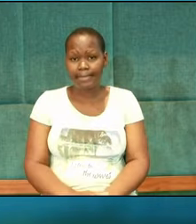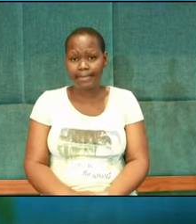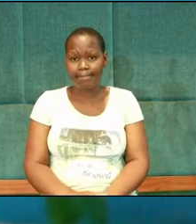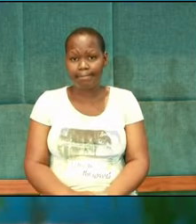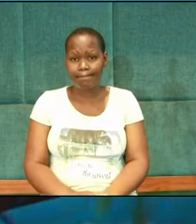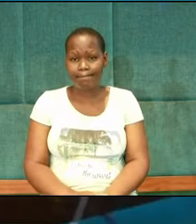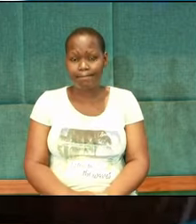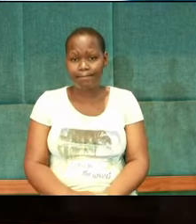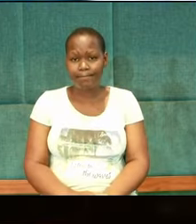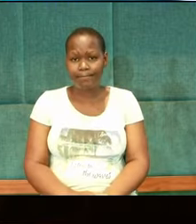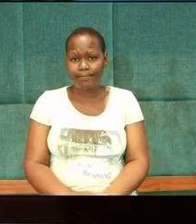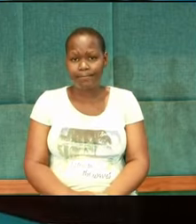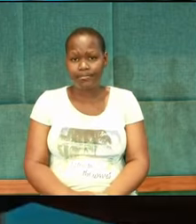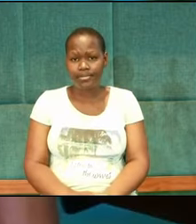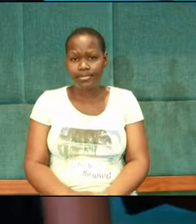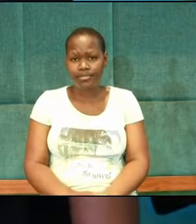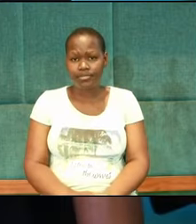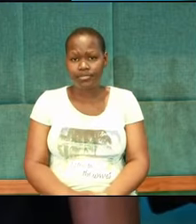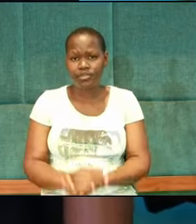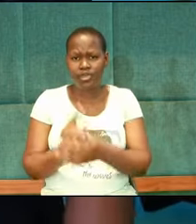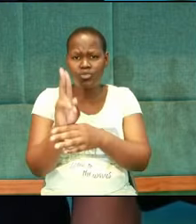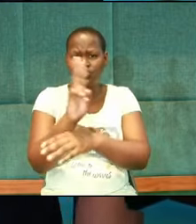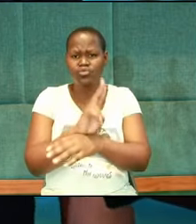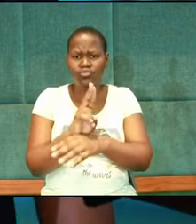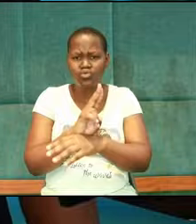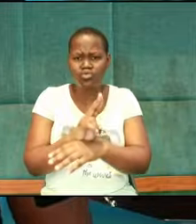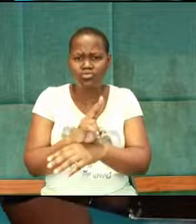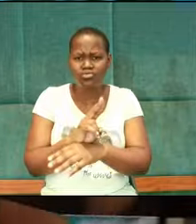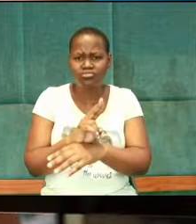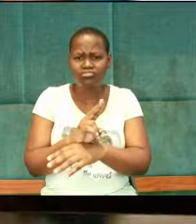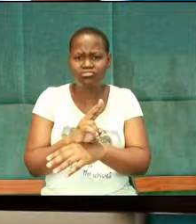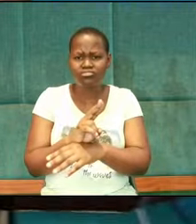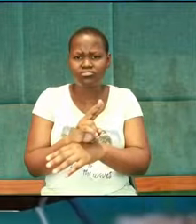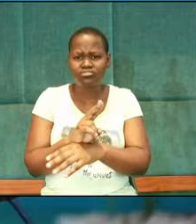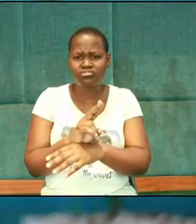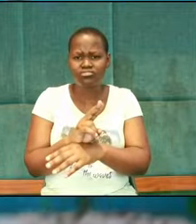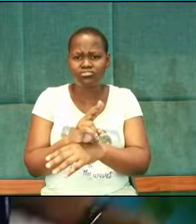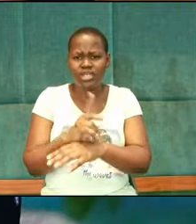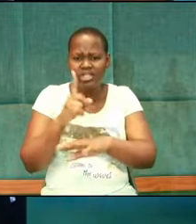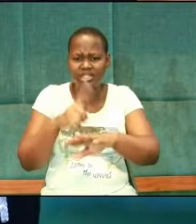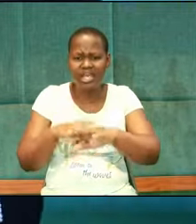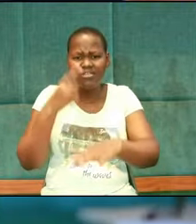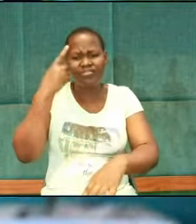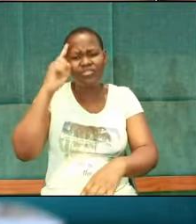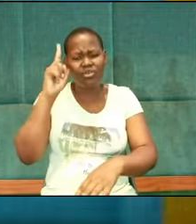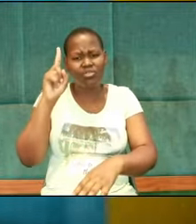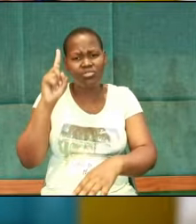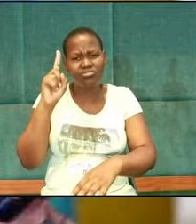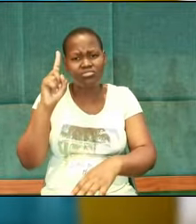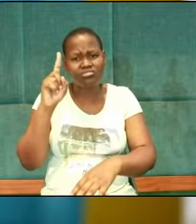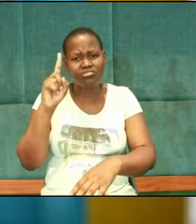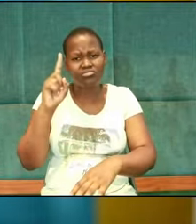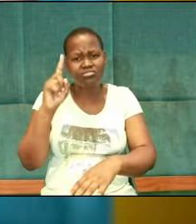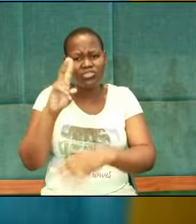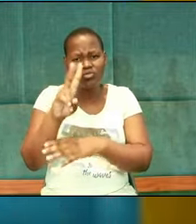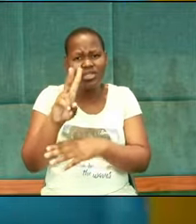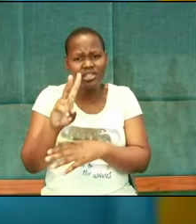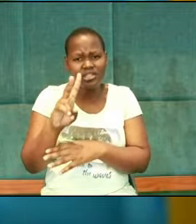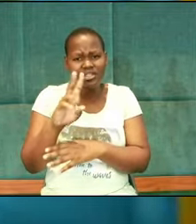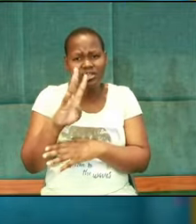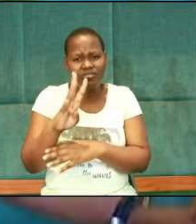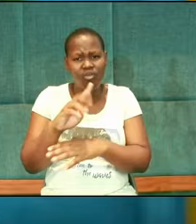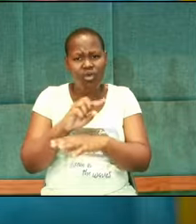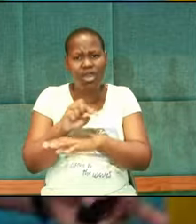The question is this: what do you use your data for? What do you use your time for? Sabbath, they say 24 hours. God says it's for